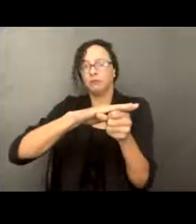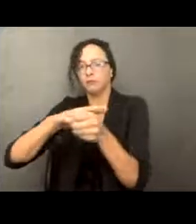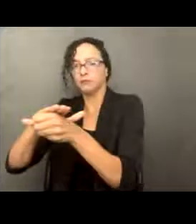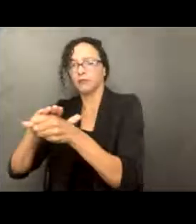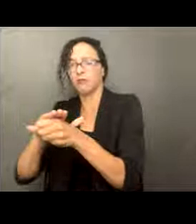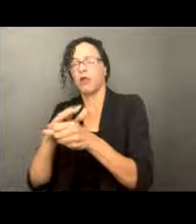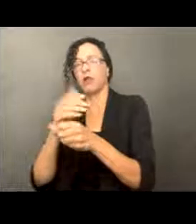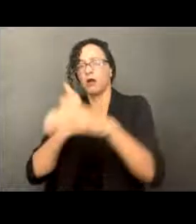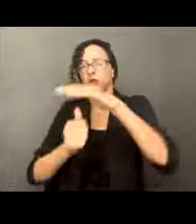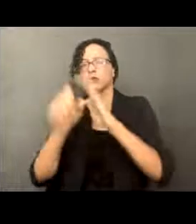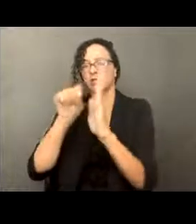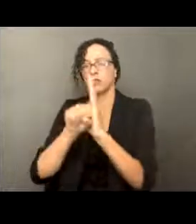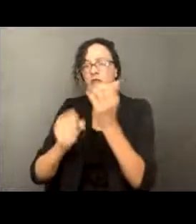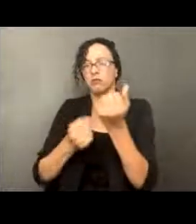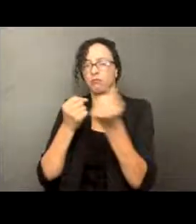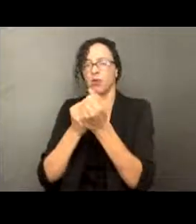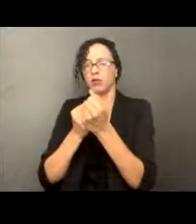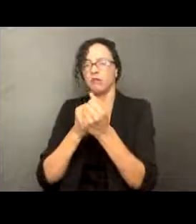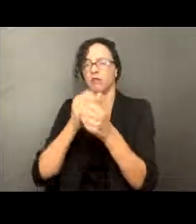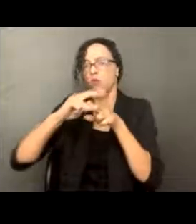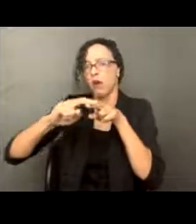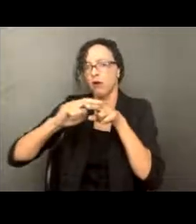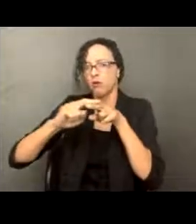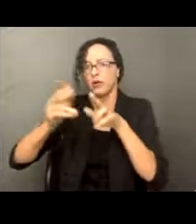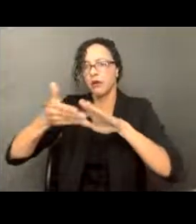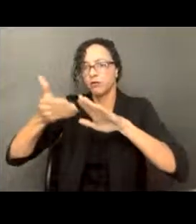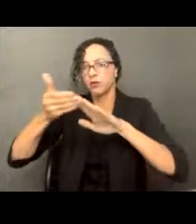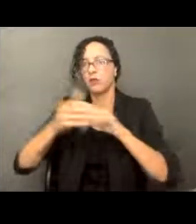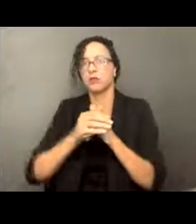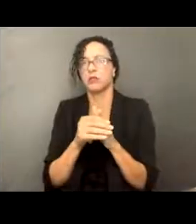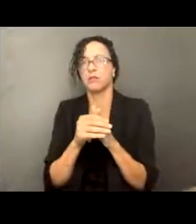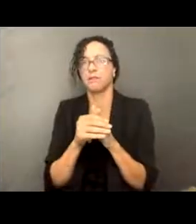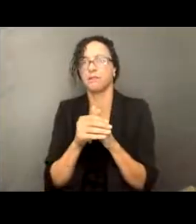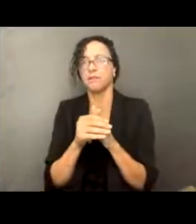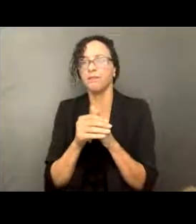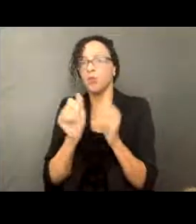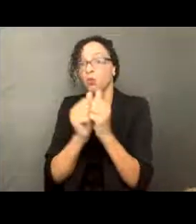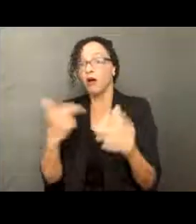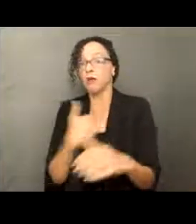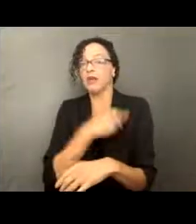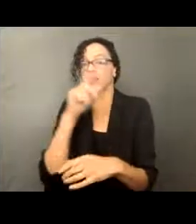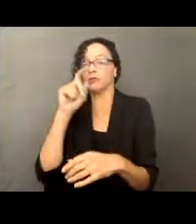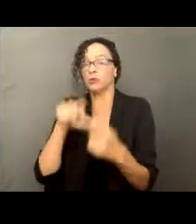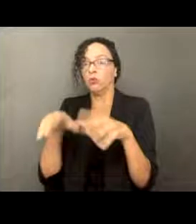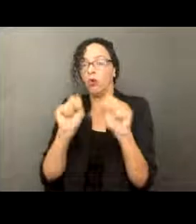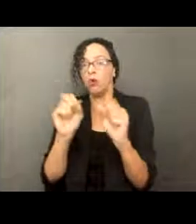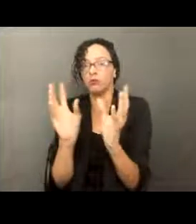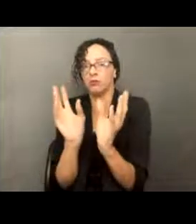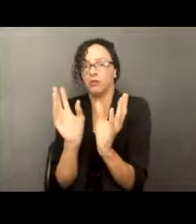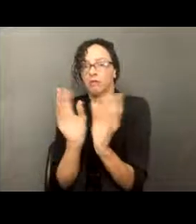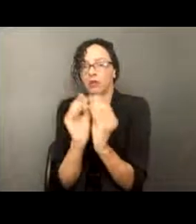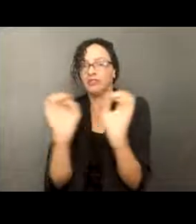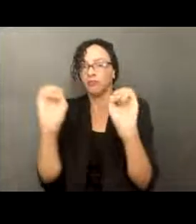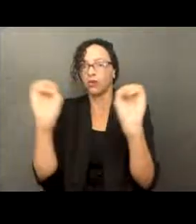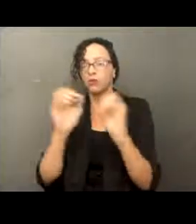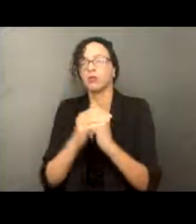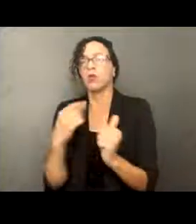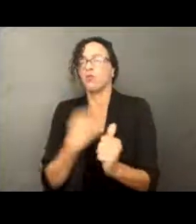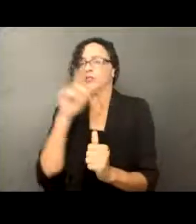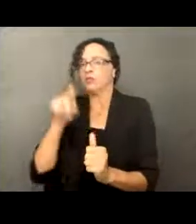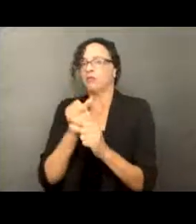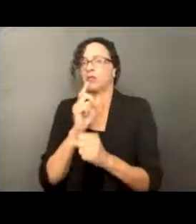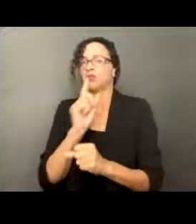line operates, really without the need for us to convene emergency meetings. We need to make sure that we handle these type of